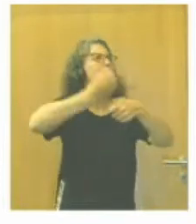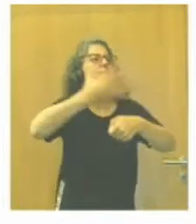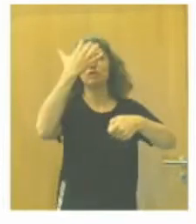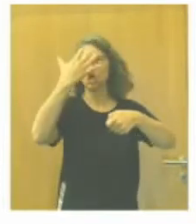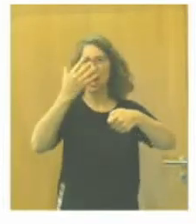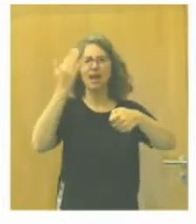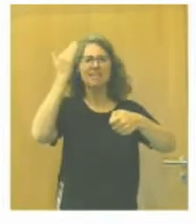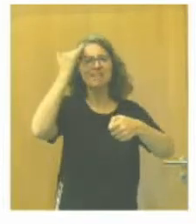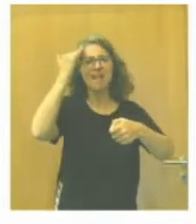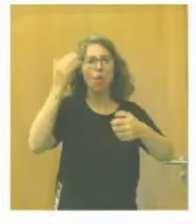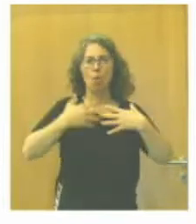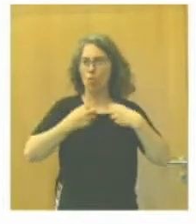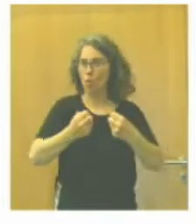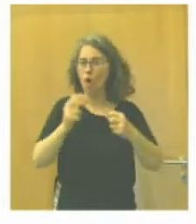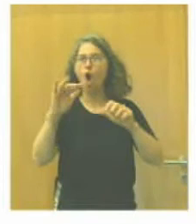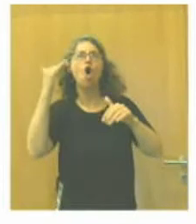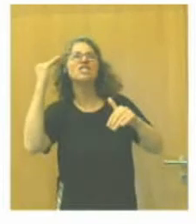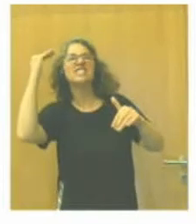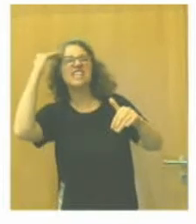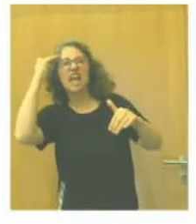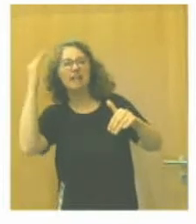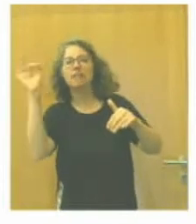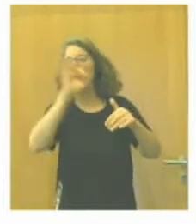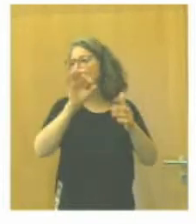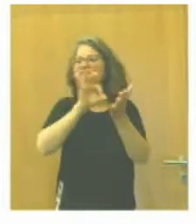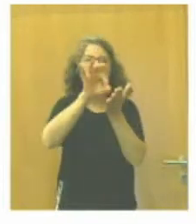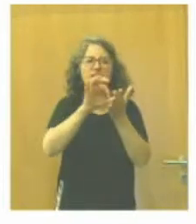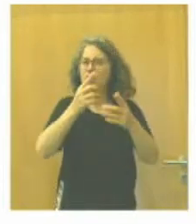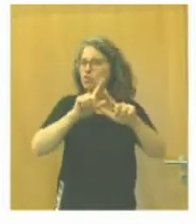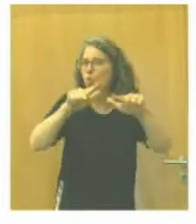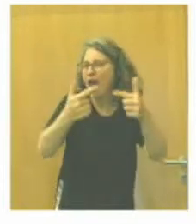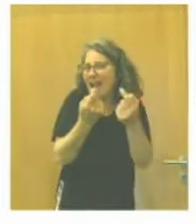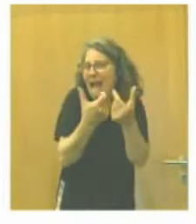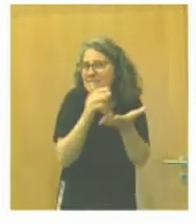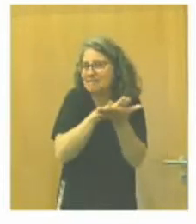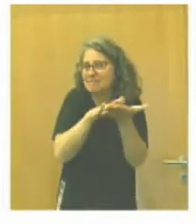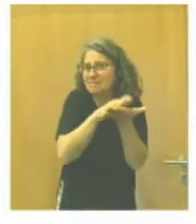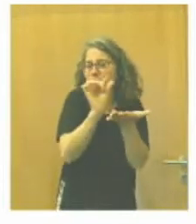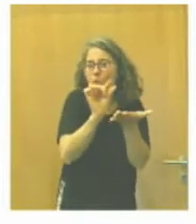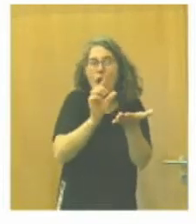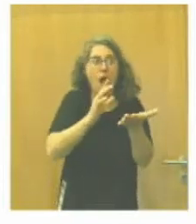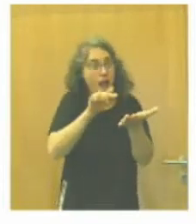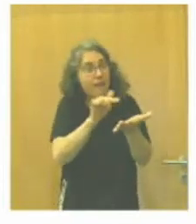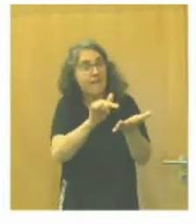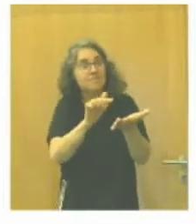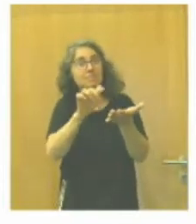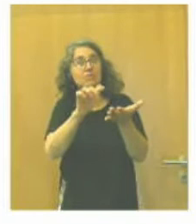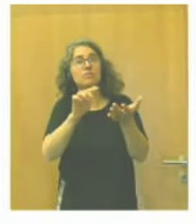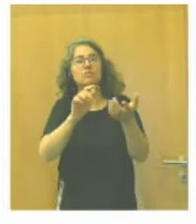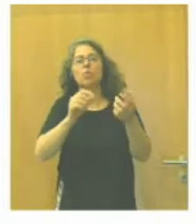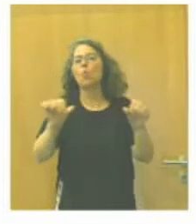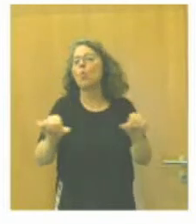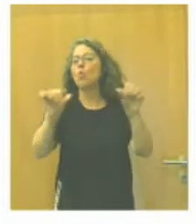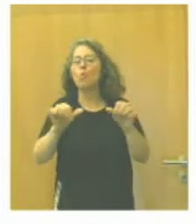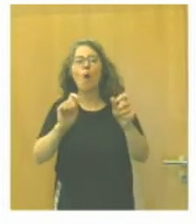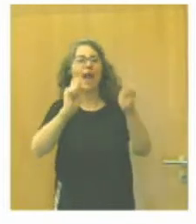specialized providers. So we included some task shifting where lower level health personnel, or as